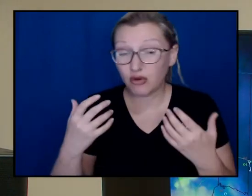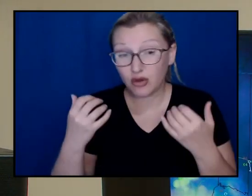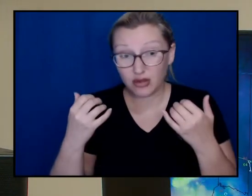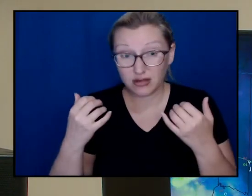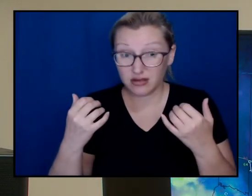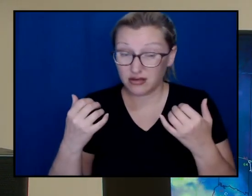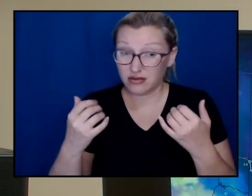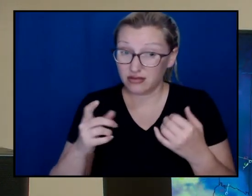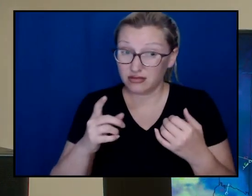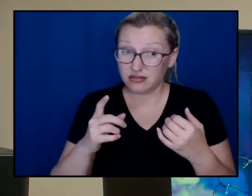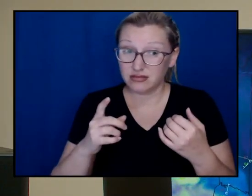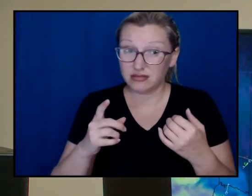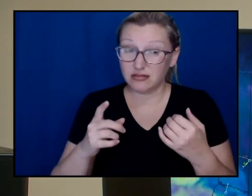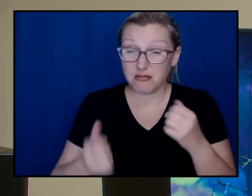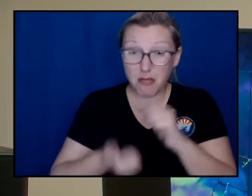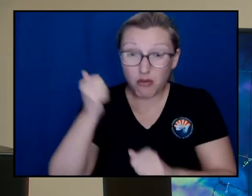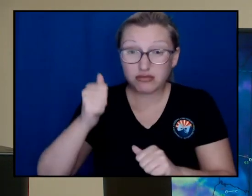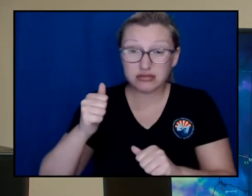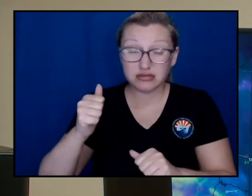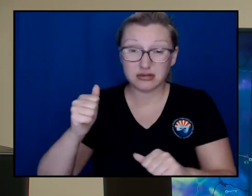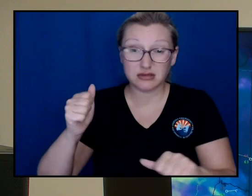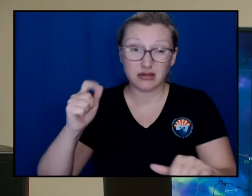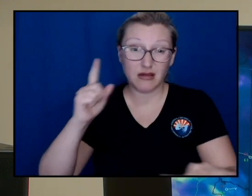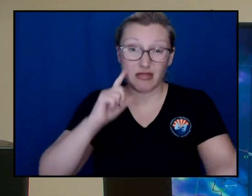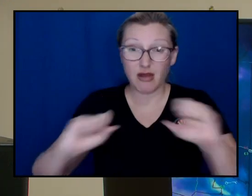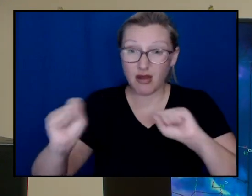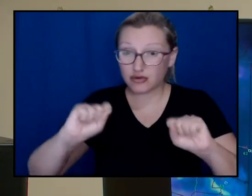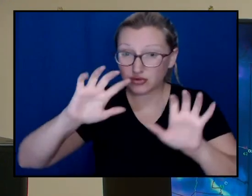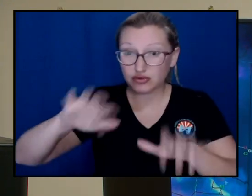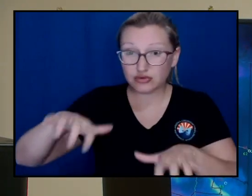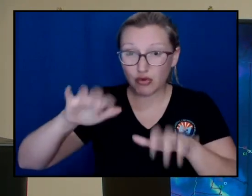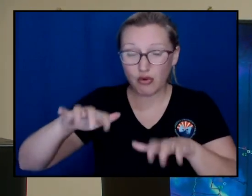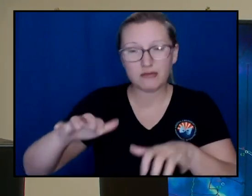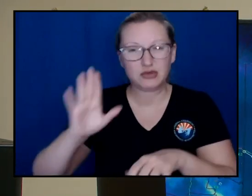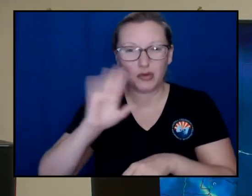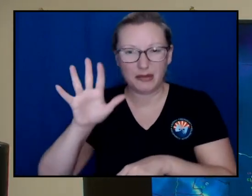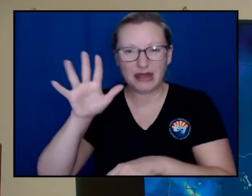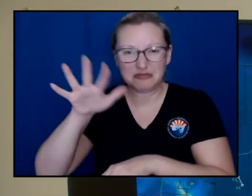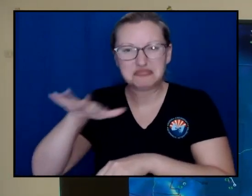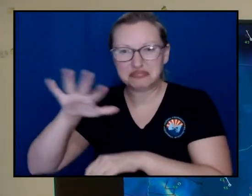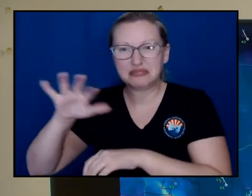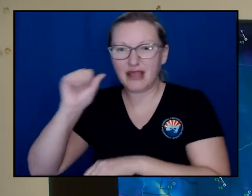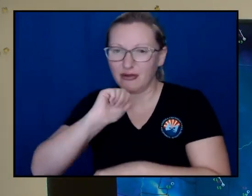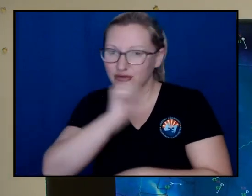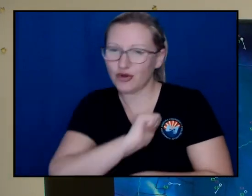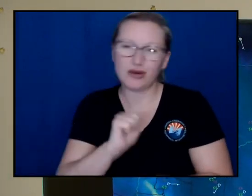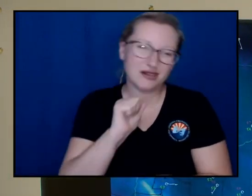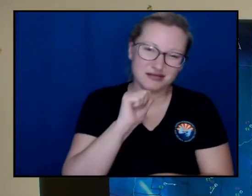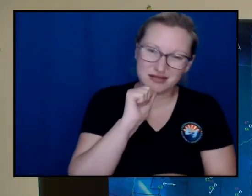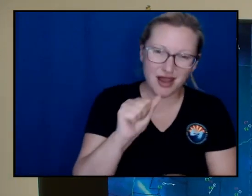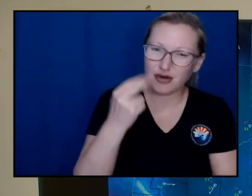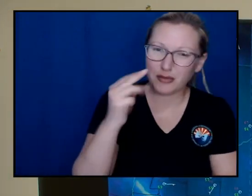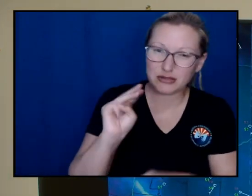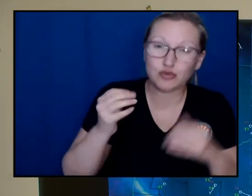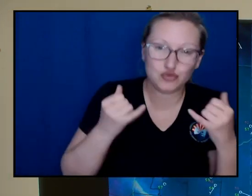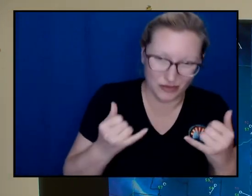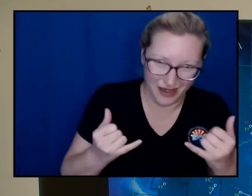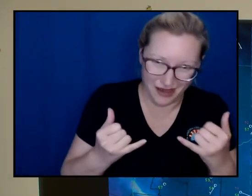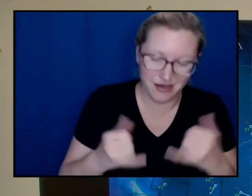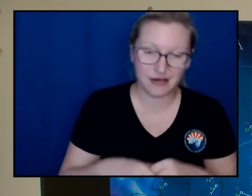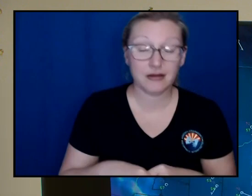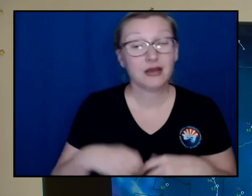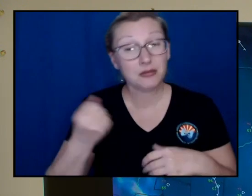across this area here, not so much for us. What the high pressure also does is it helps to